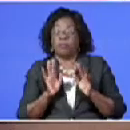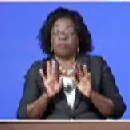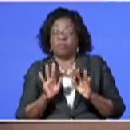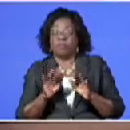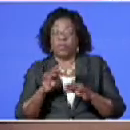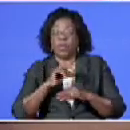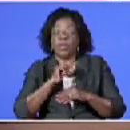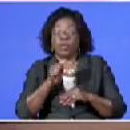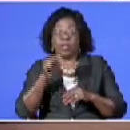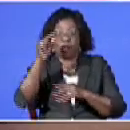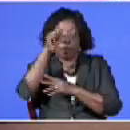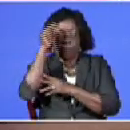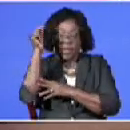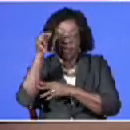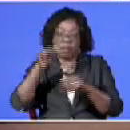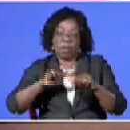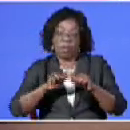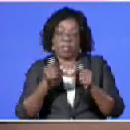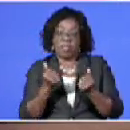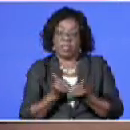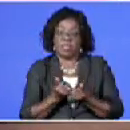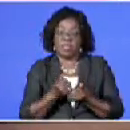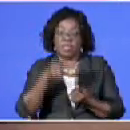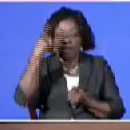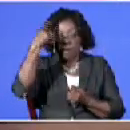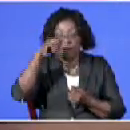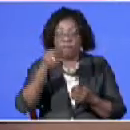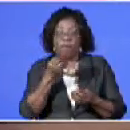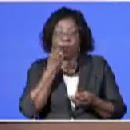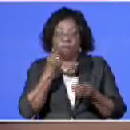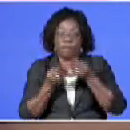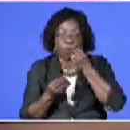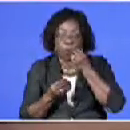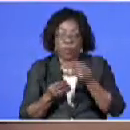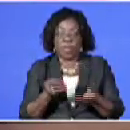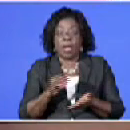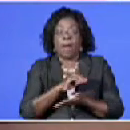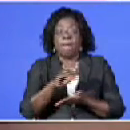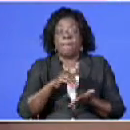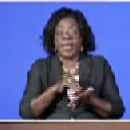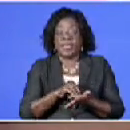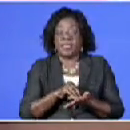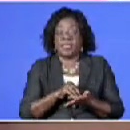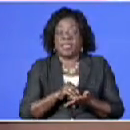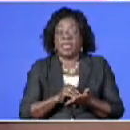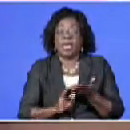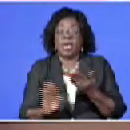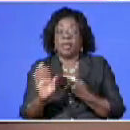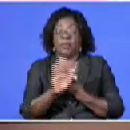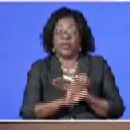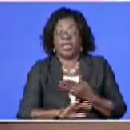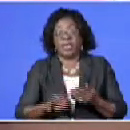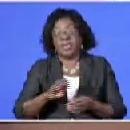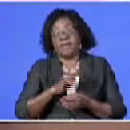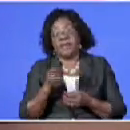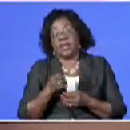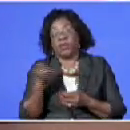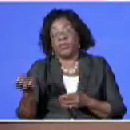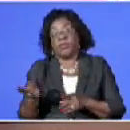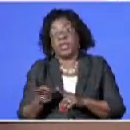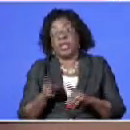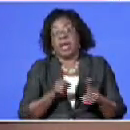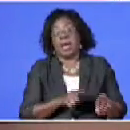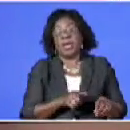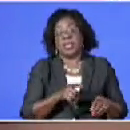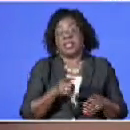non-governmental organizations for food, medicine, and protective equipment as the Bahamas Red Cross registers disabled persons